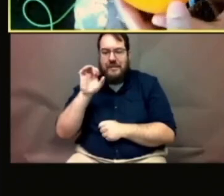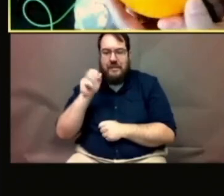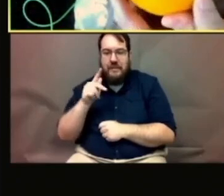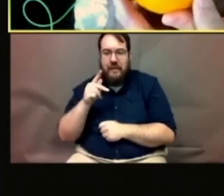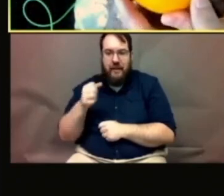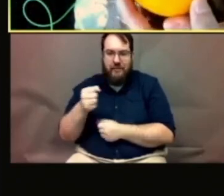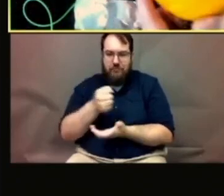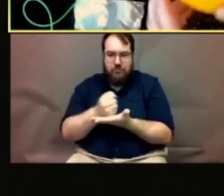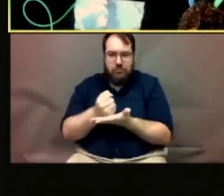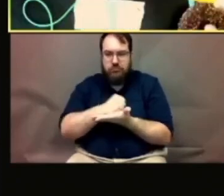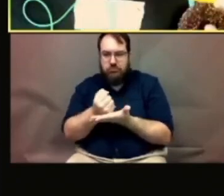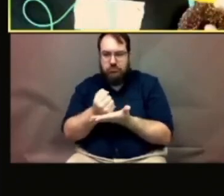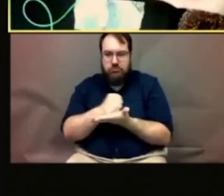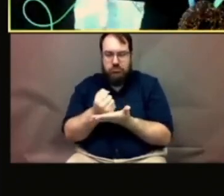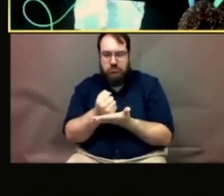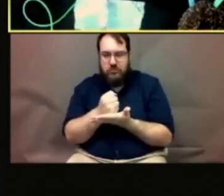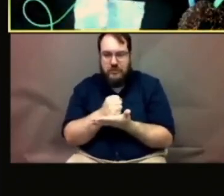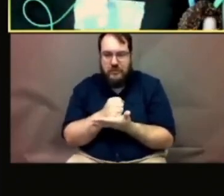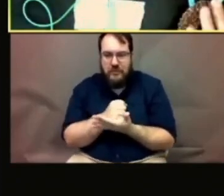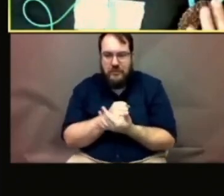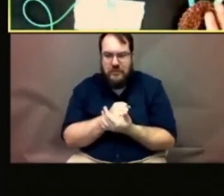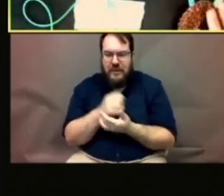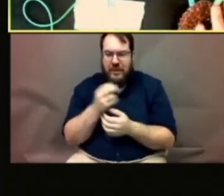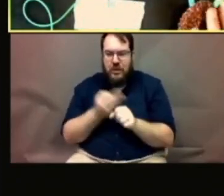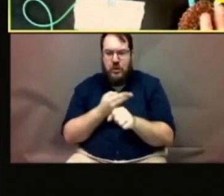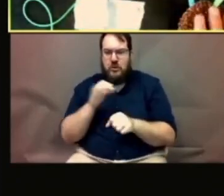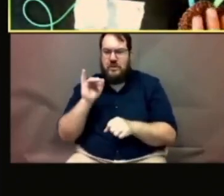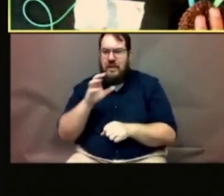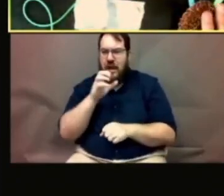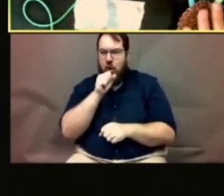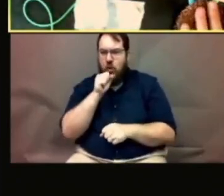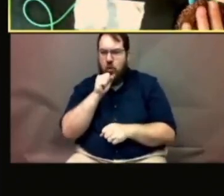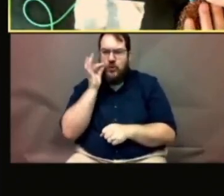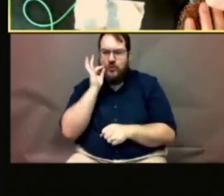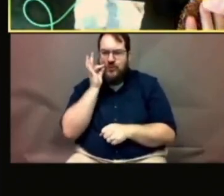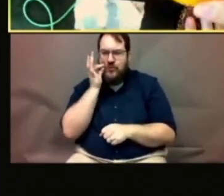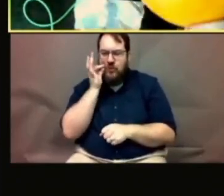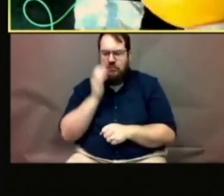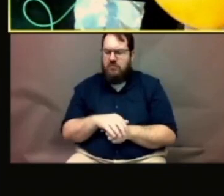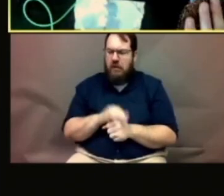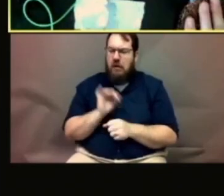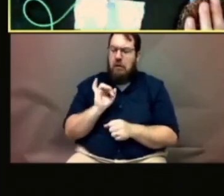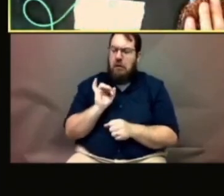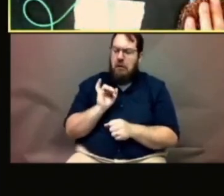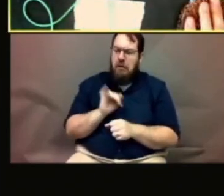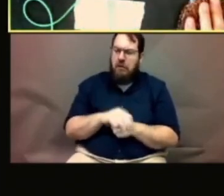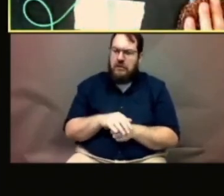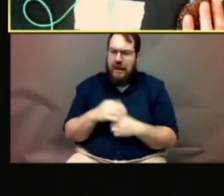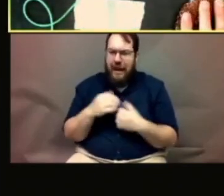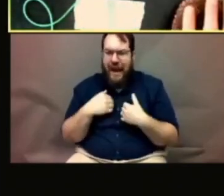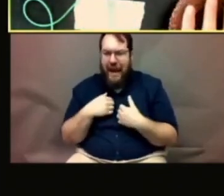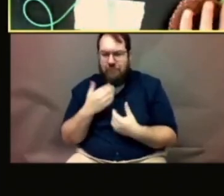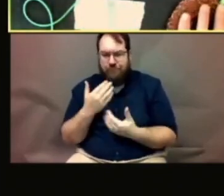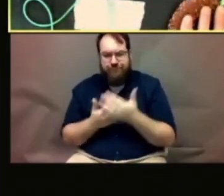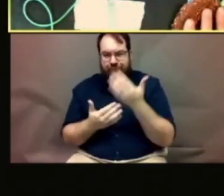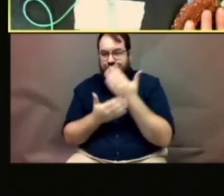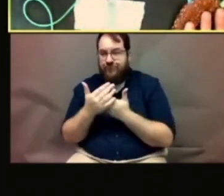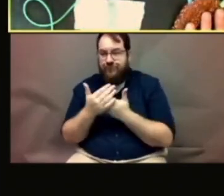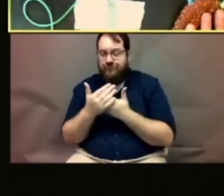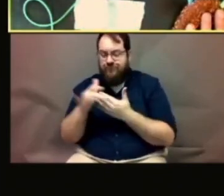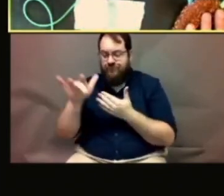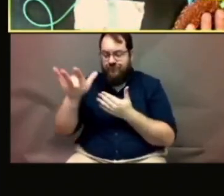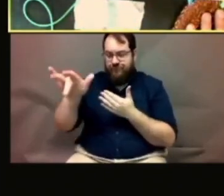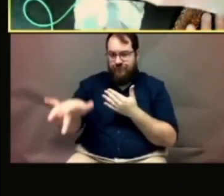Like, what? Really? Okay, so I have my hand on the copper